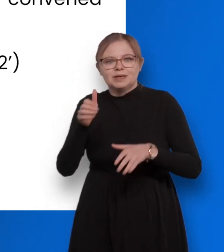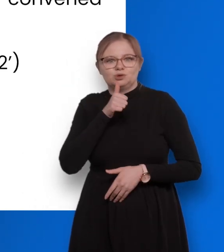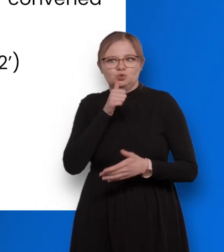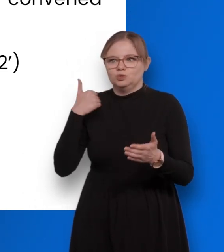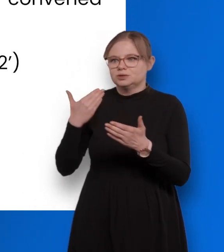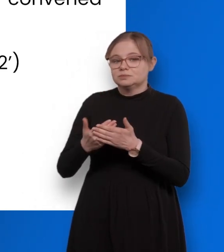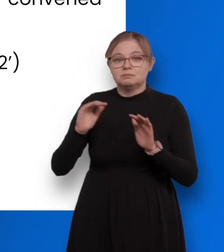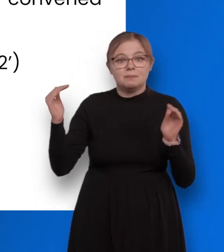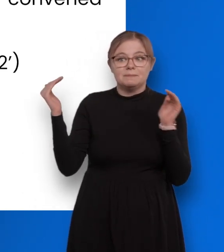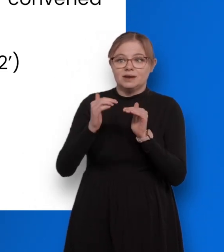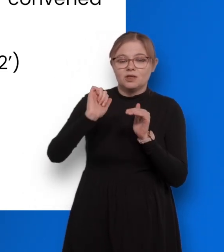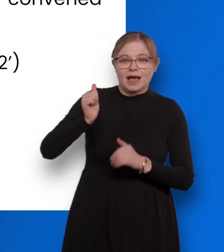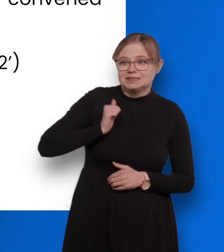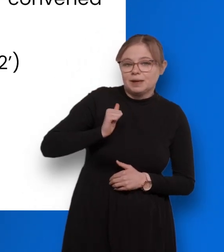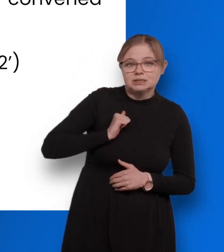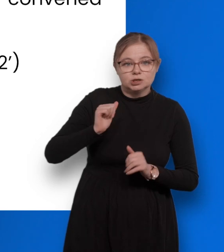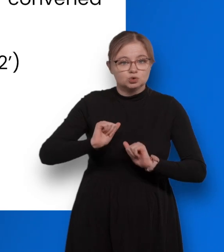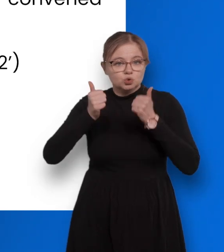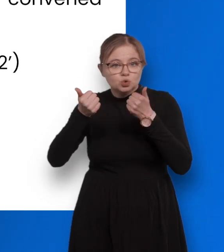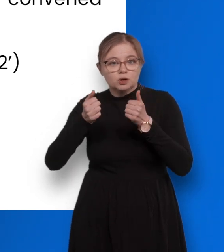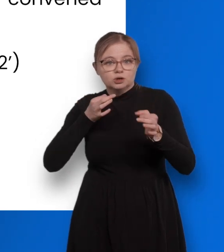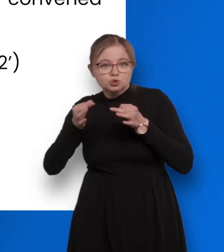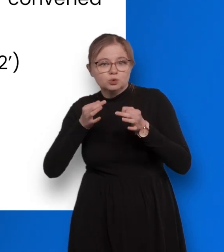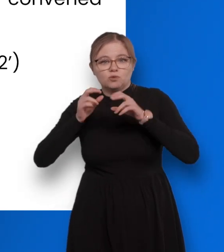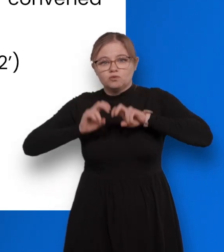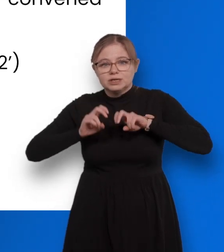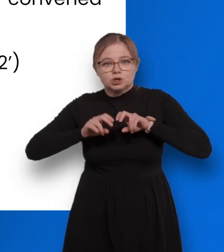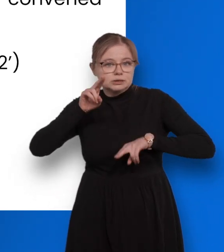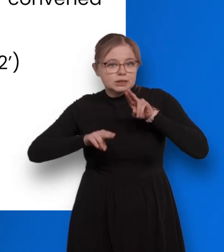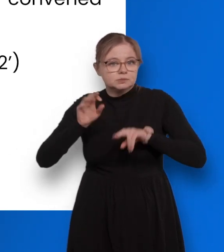meet their expectations, and is it a credible tool for research assessment?